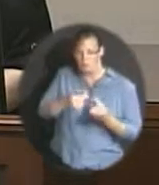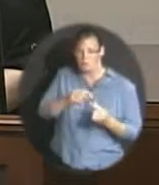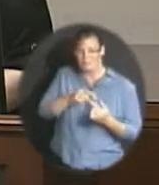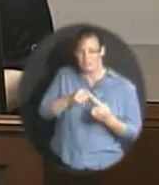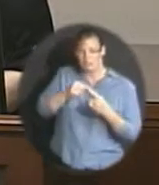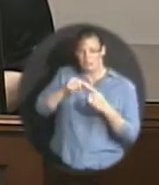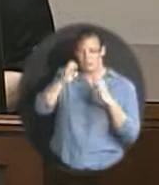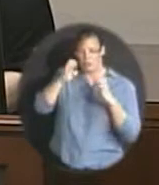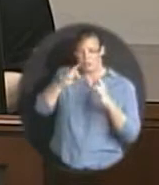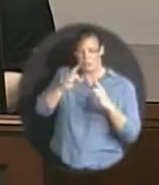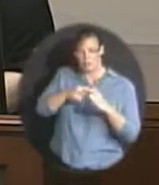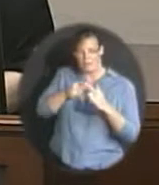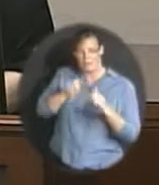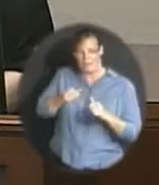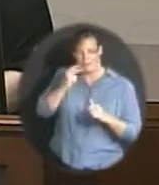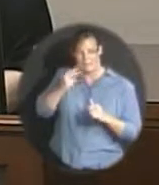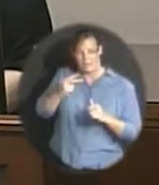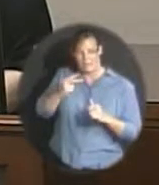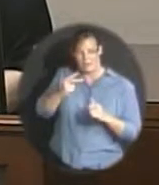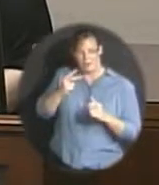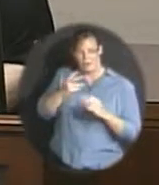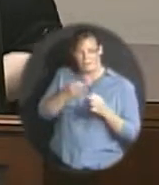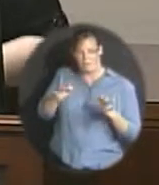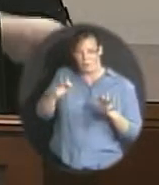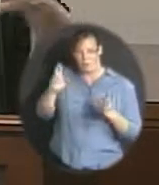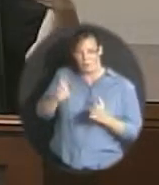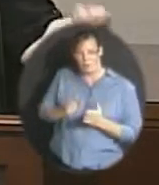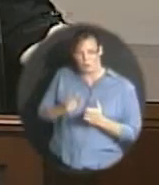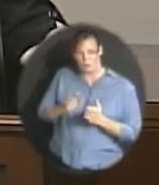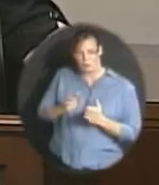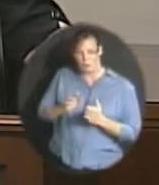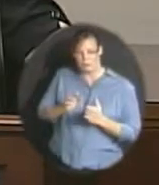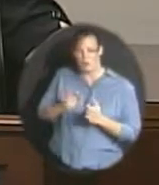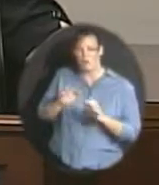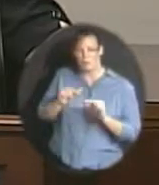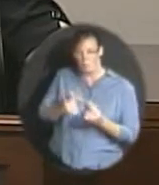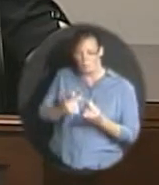student group, and then you can see a free reduced group. So when we